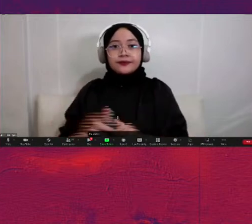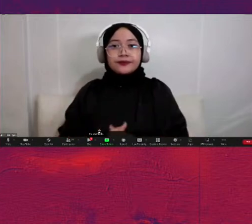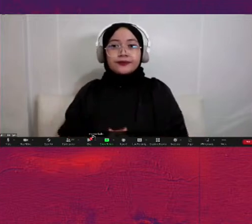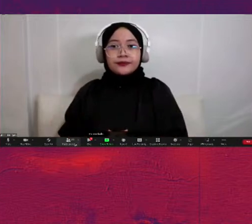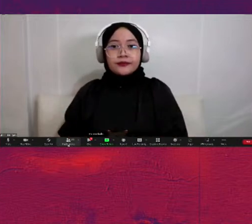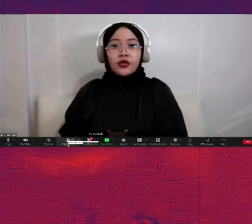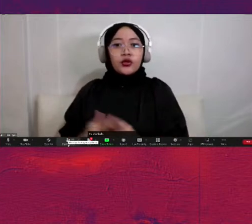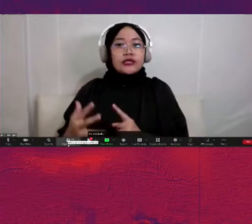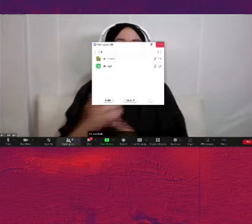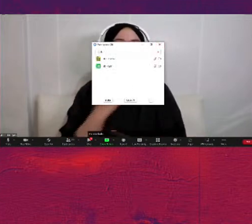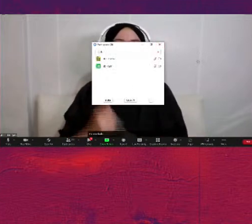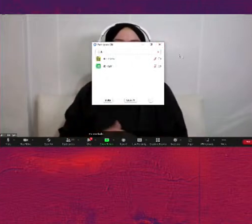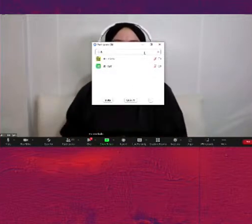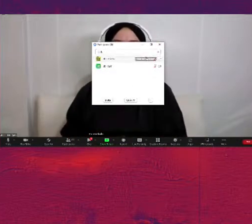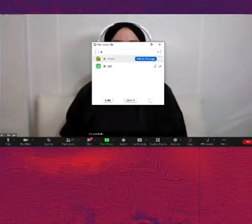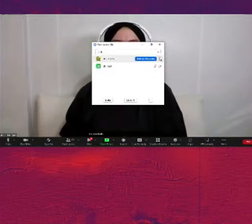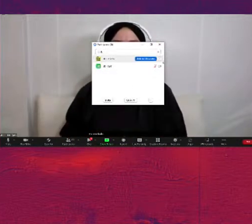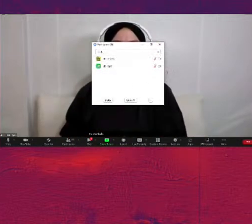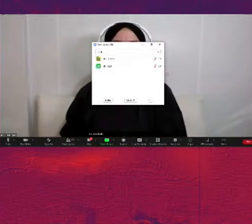conclude.